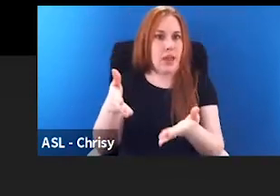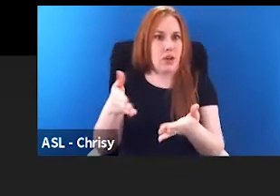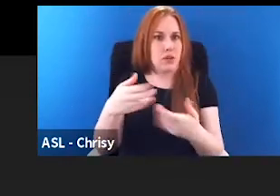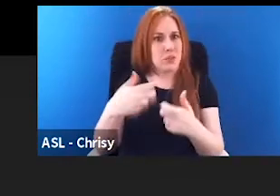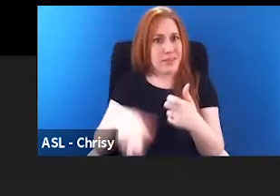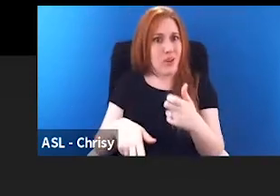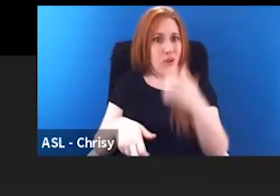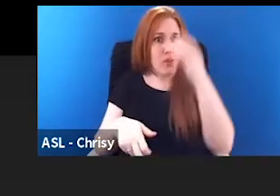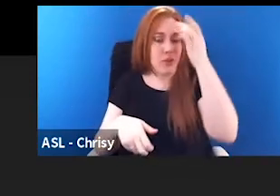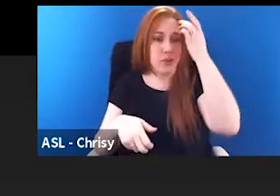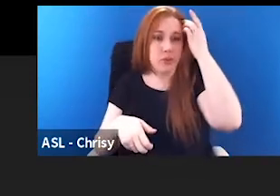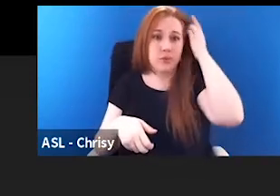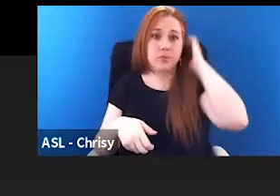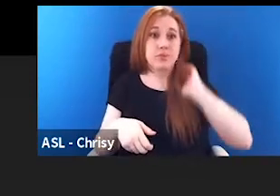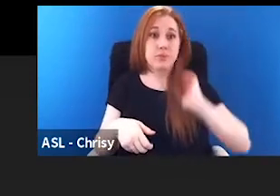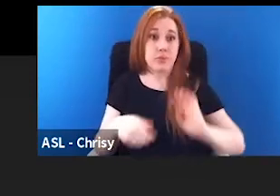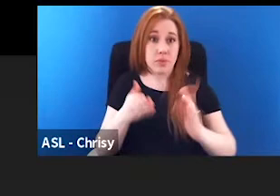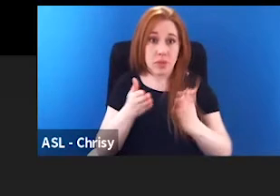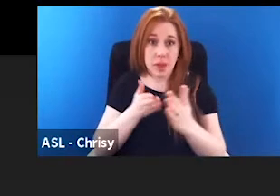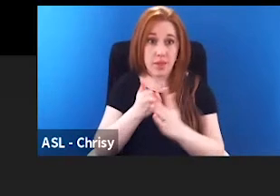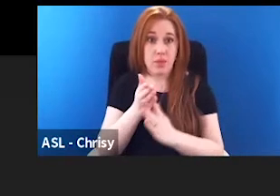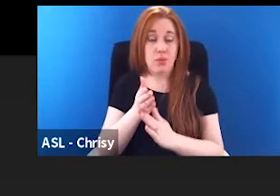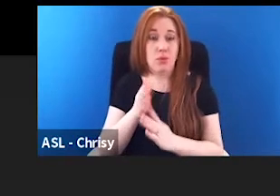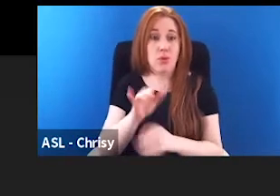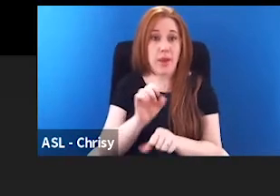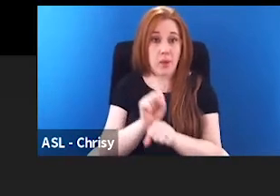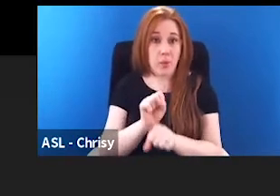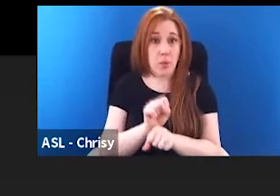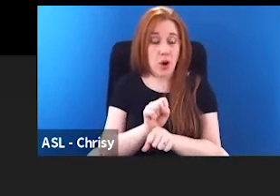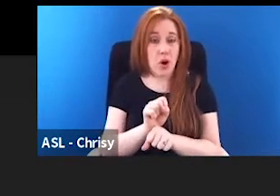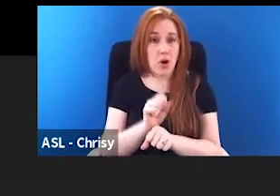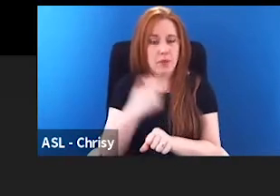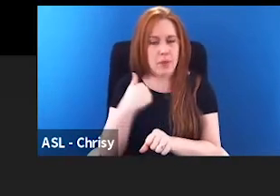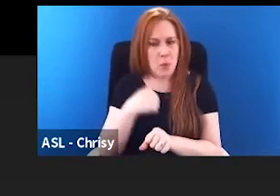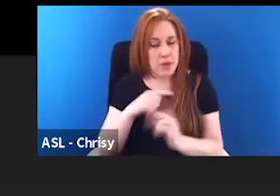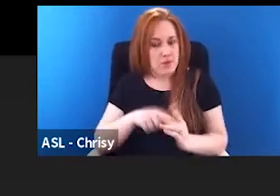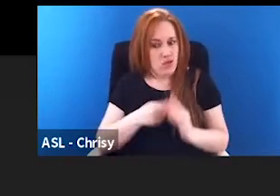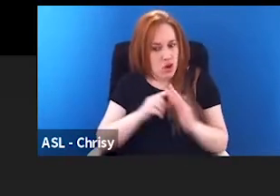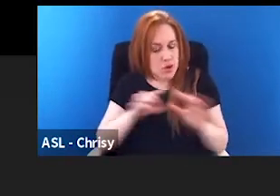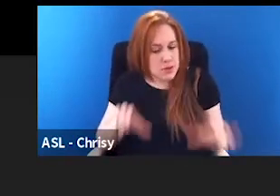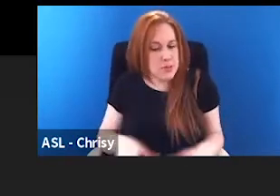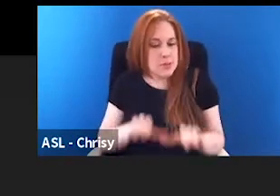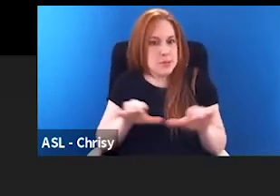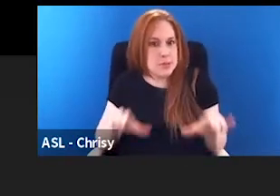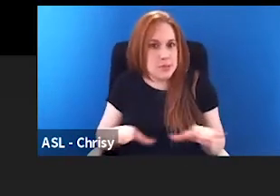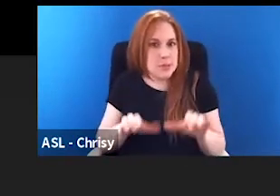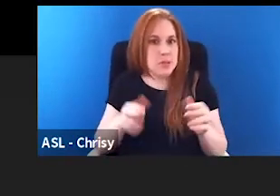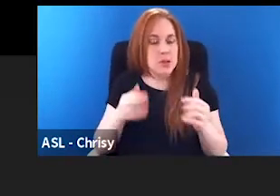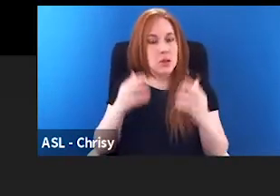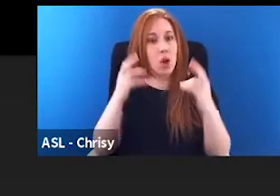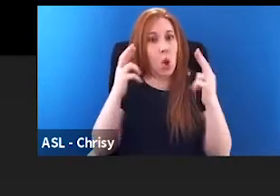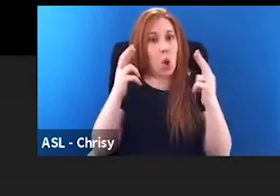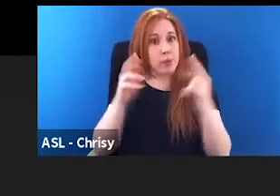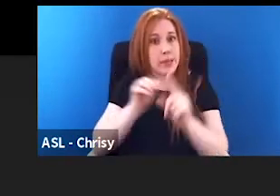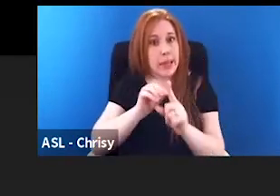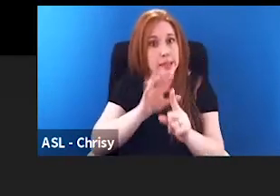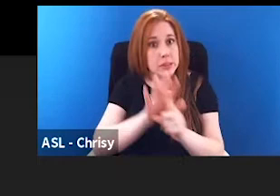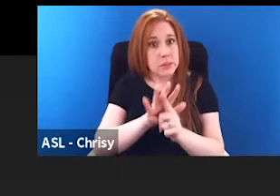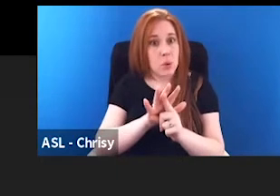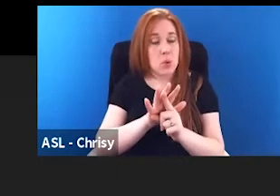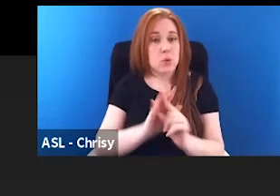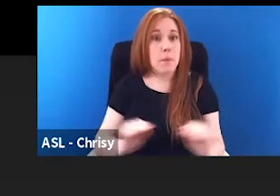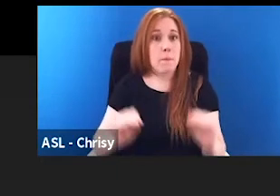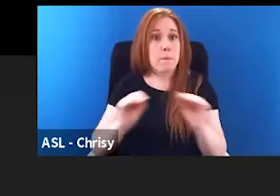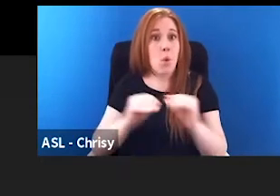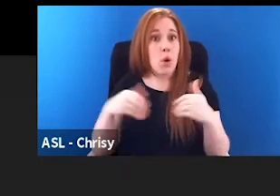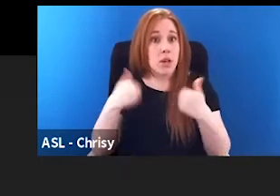thing. And through the work that we've begun now, hoping to really be able to expose more